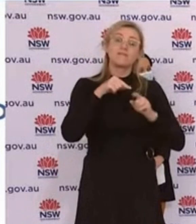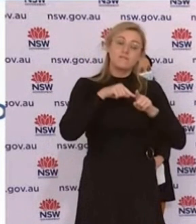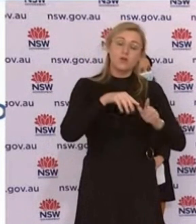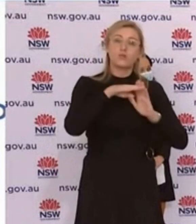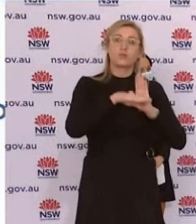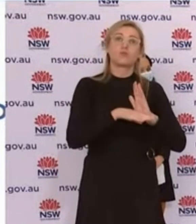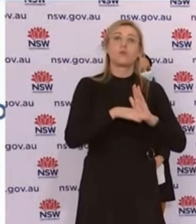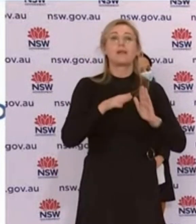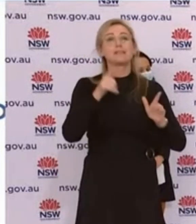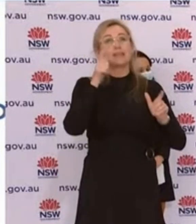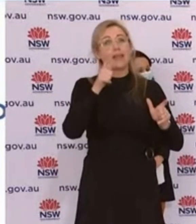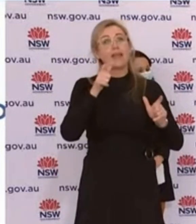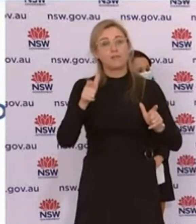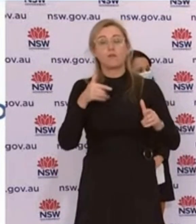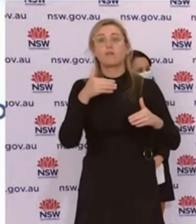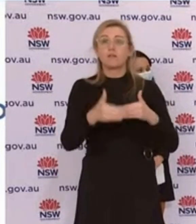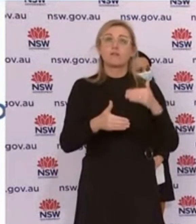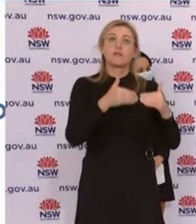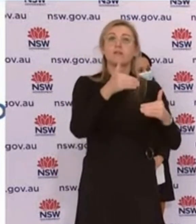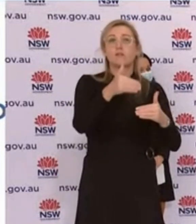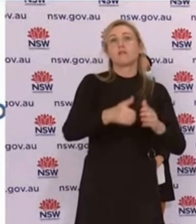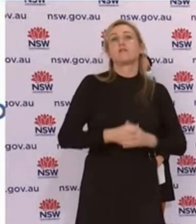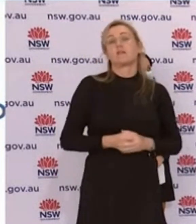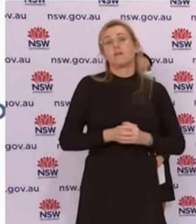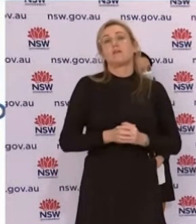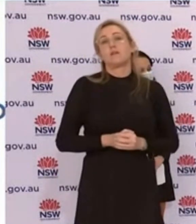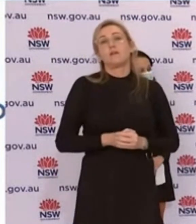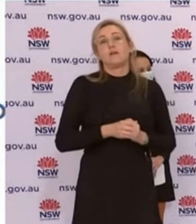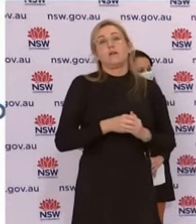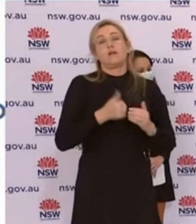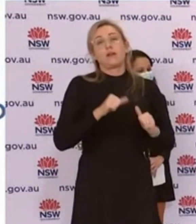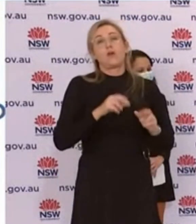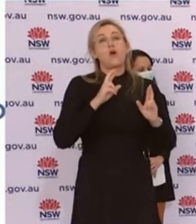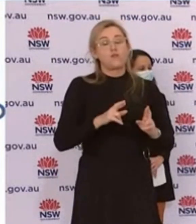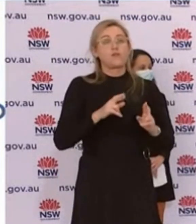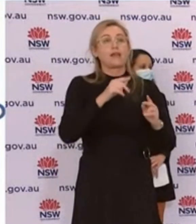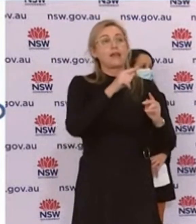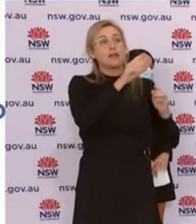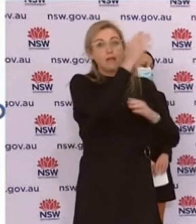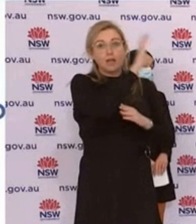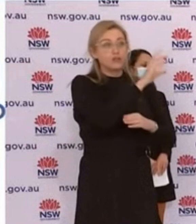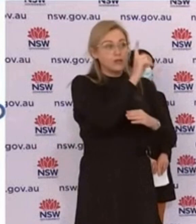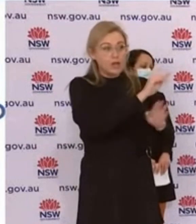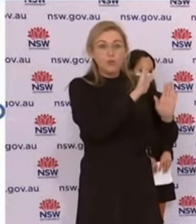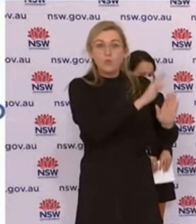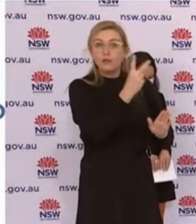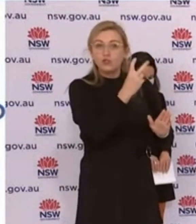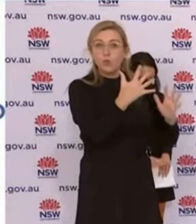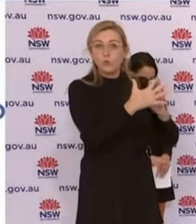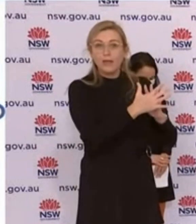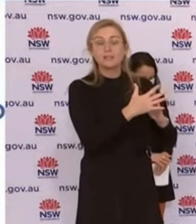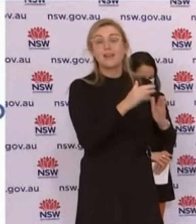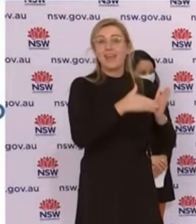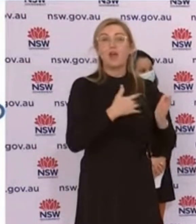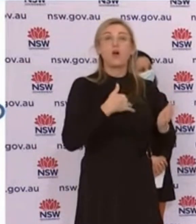take a precautionary approach to the bush, then we're not going to have some of the issues that we've seen here in an elongated lockdown in Sydney. So right now, I